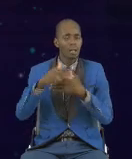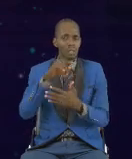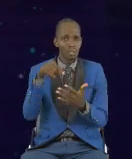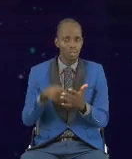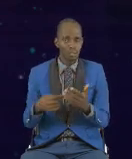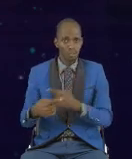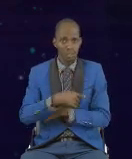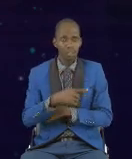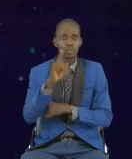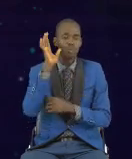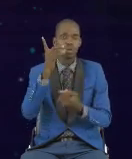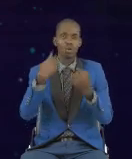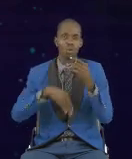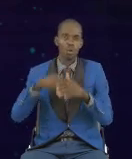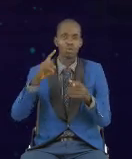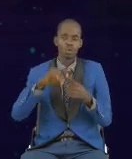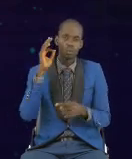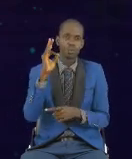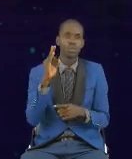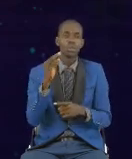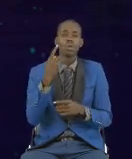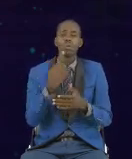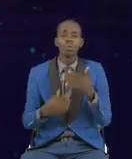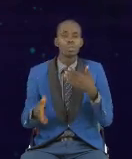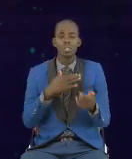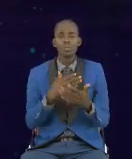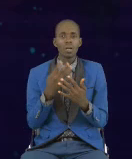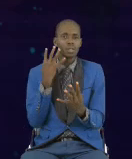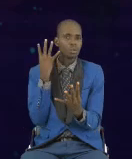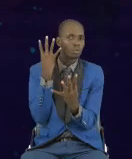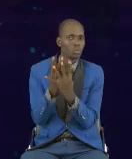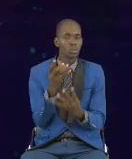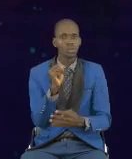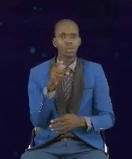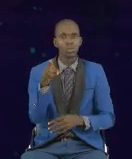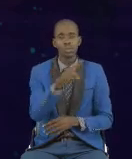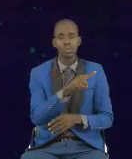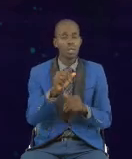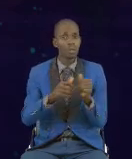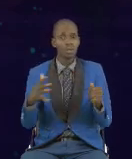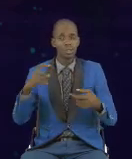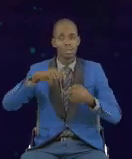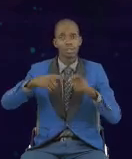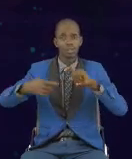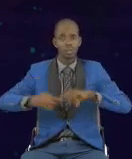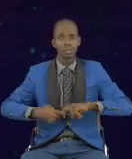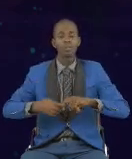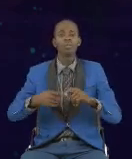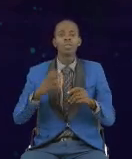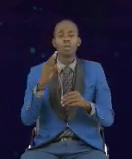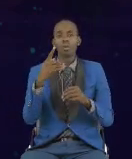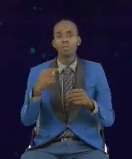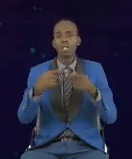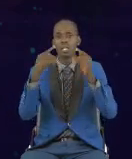out. Amen. Whatever imprisons you, everything, the chains and the shackles of the enemy will